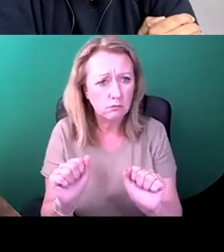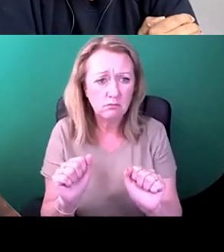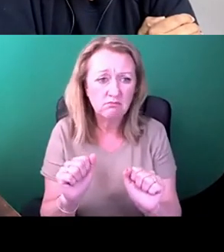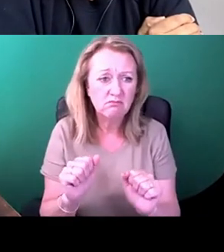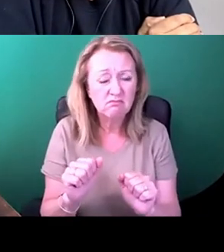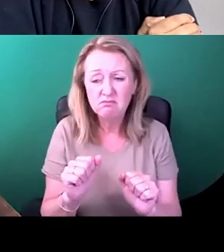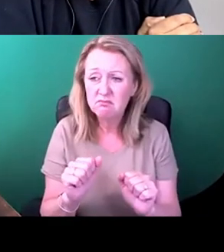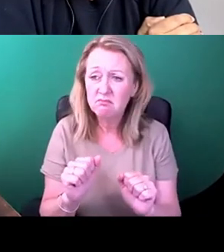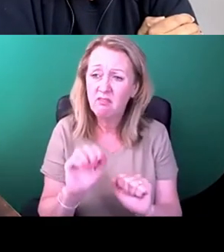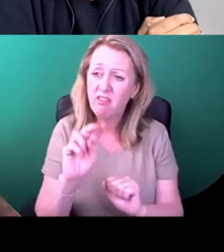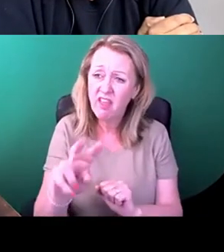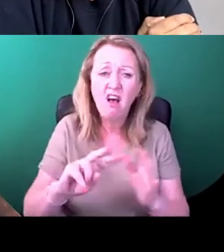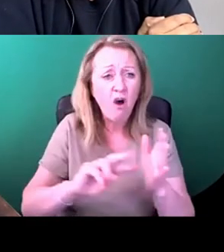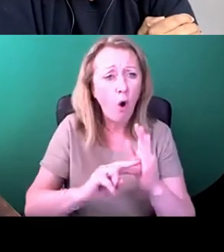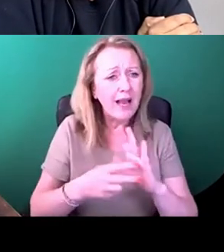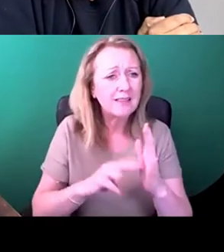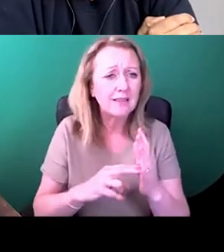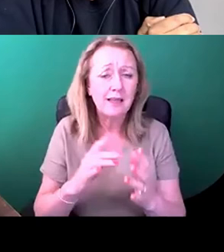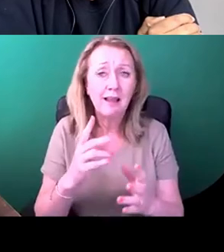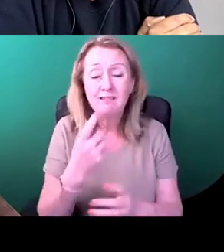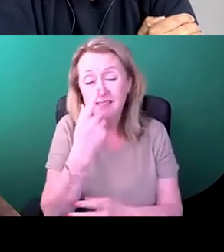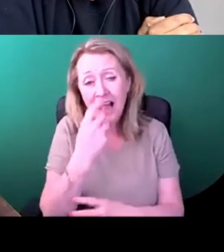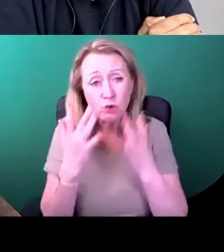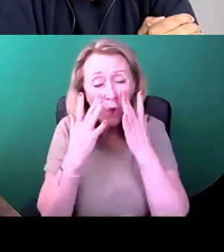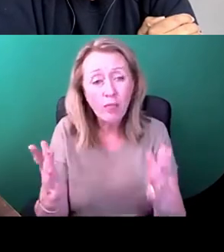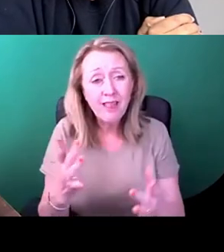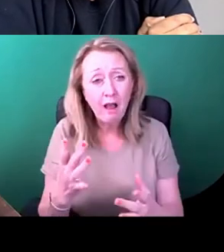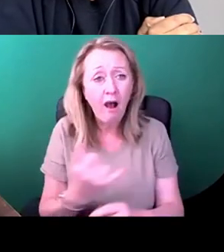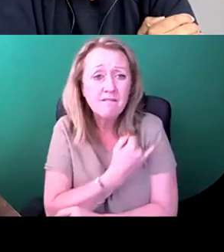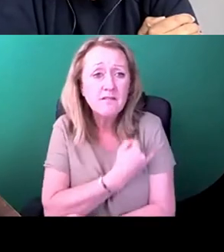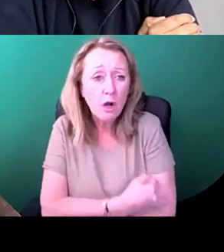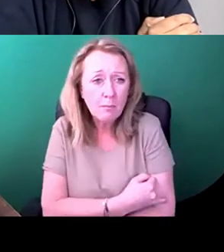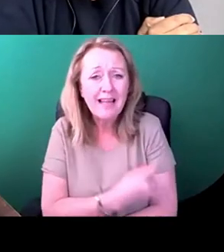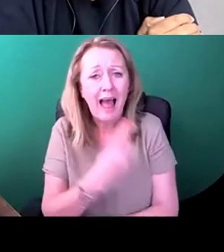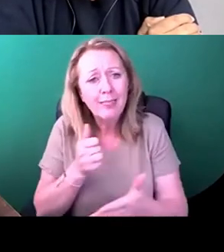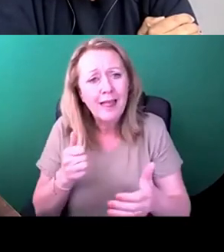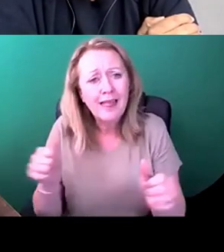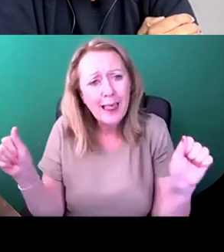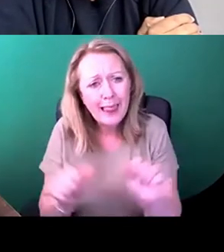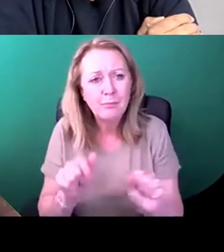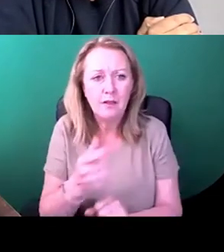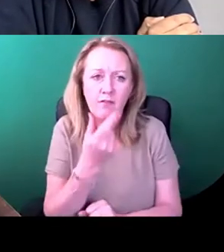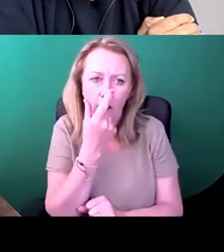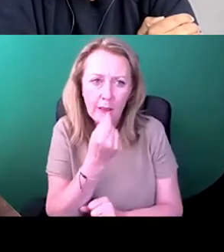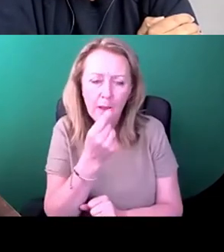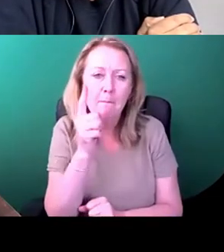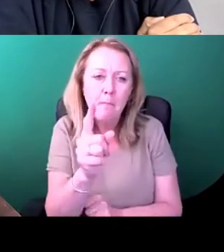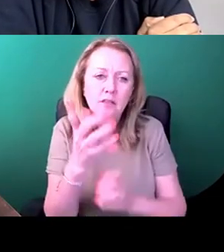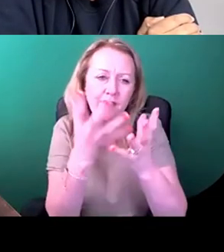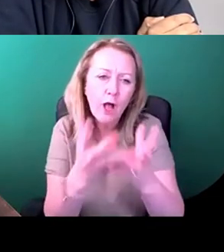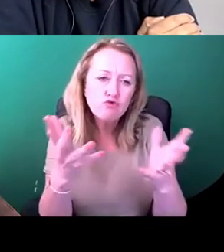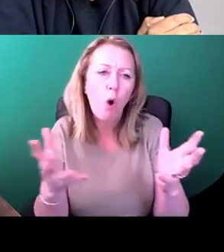to be vulnerable and understanding the limits of its capabilities, growing within this understanding and holding a